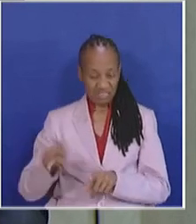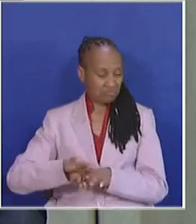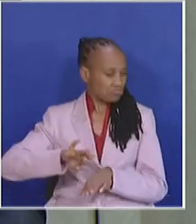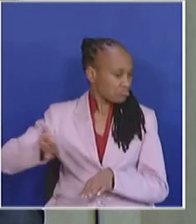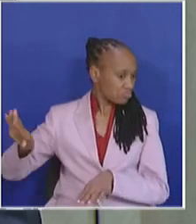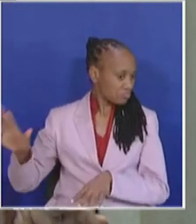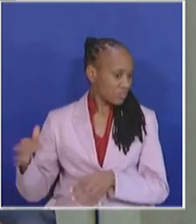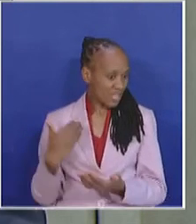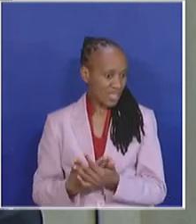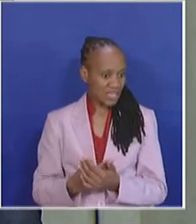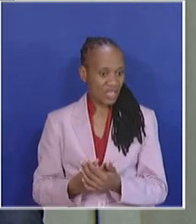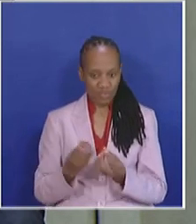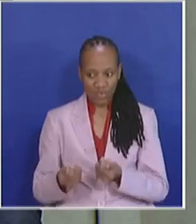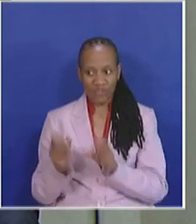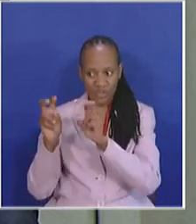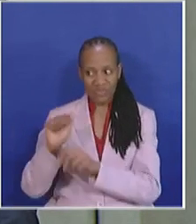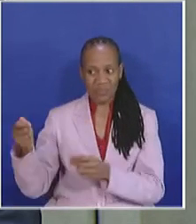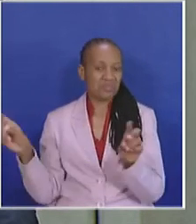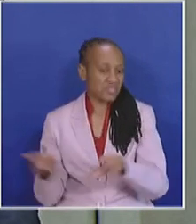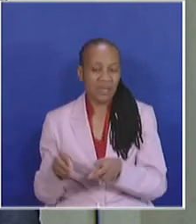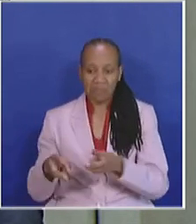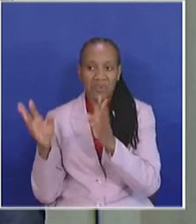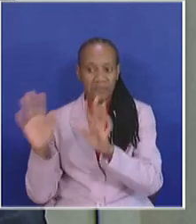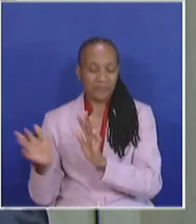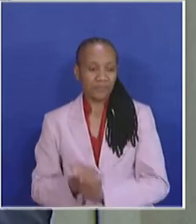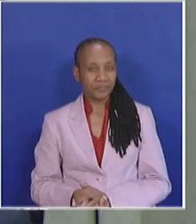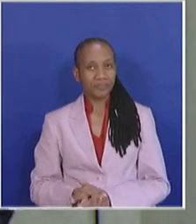I can deal with them the same way. Okay, please proceed.